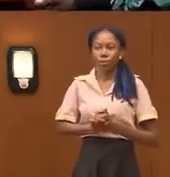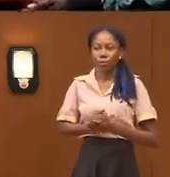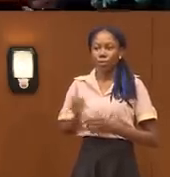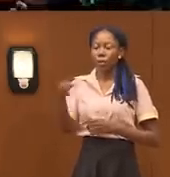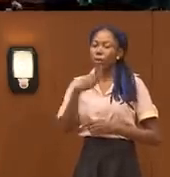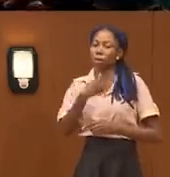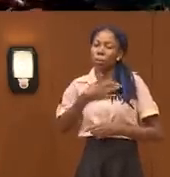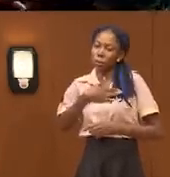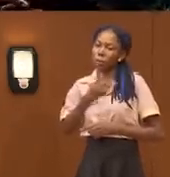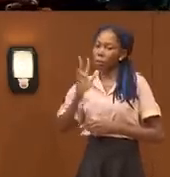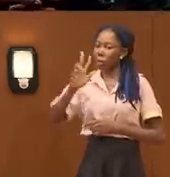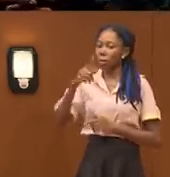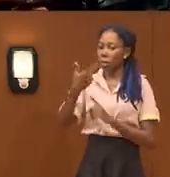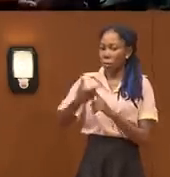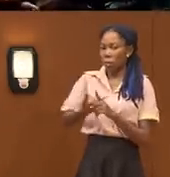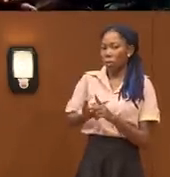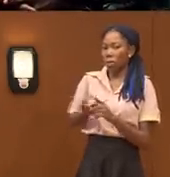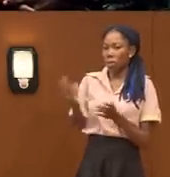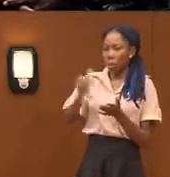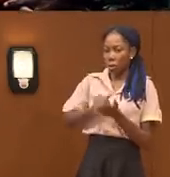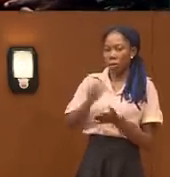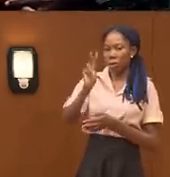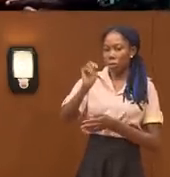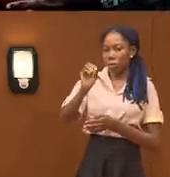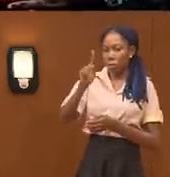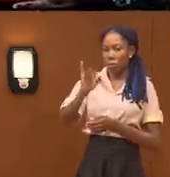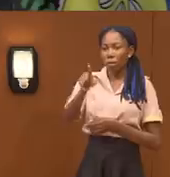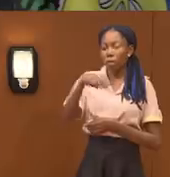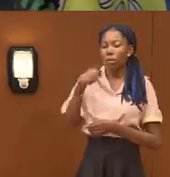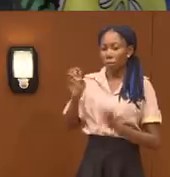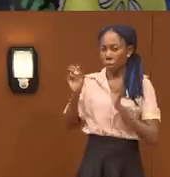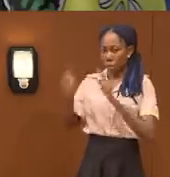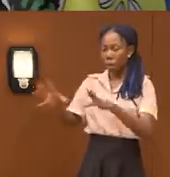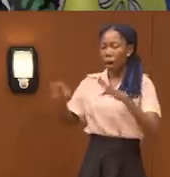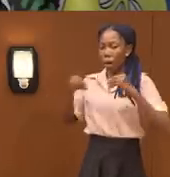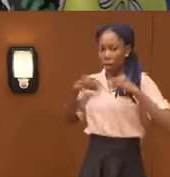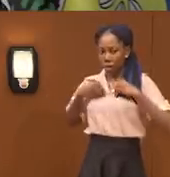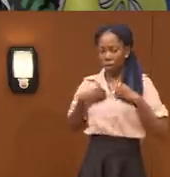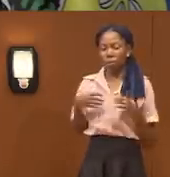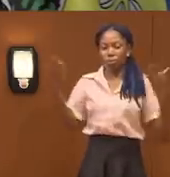Give me 3 more hours. My academics. I'll give you 3 months. Yeah, give him 3 months.